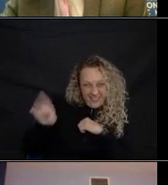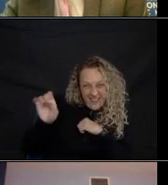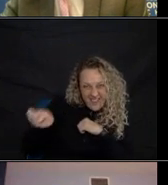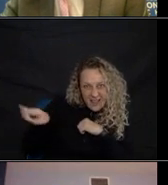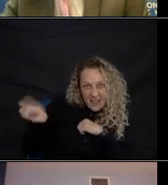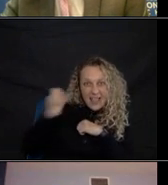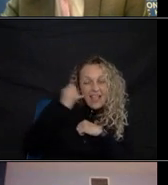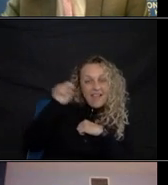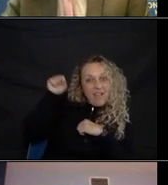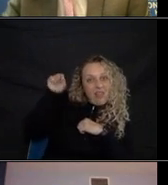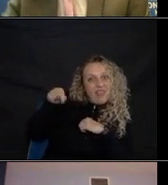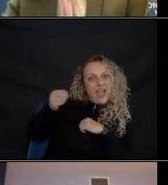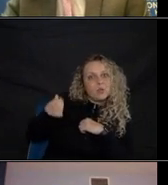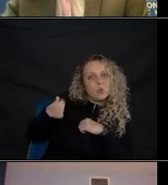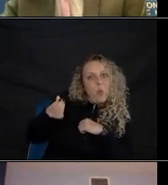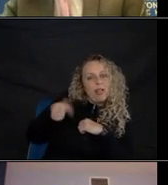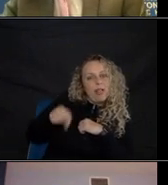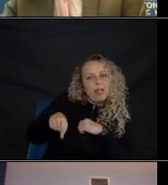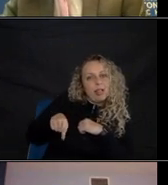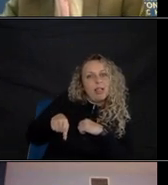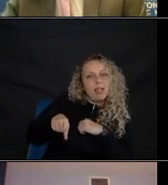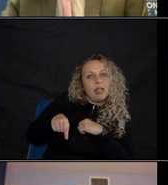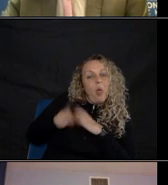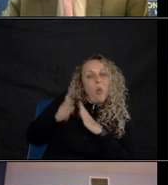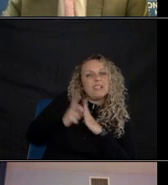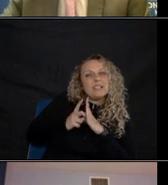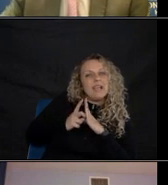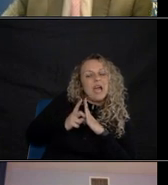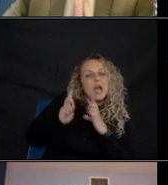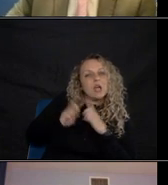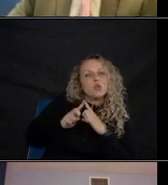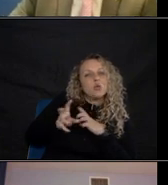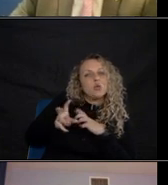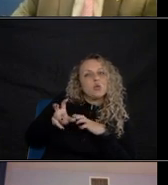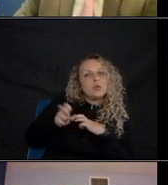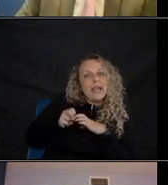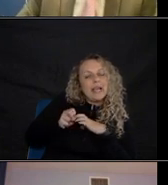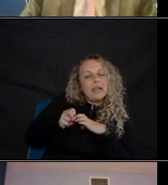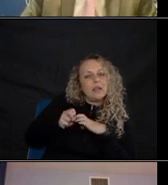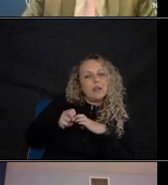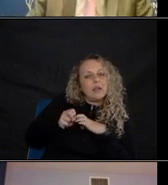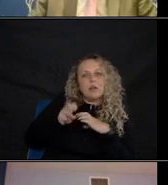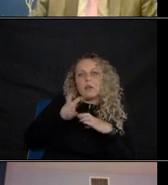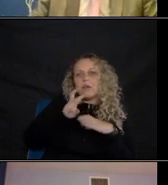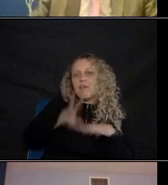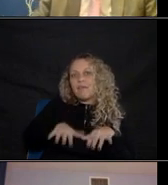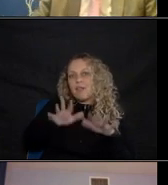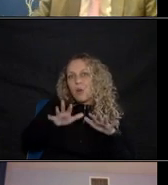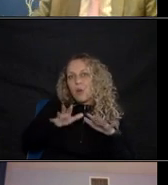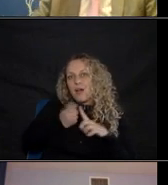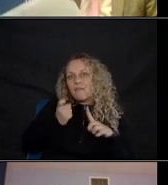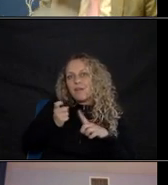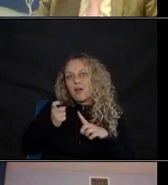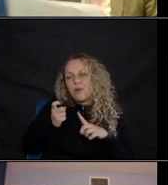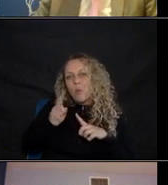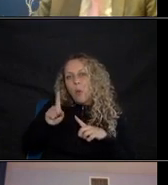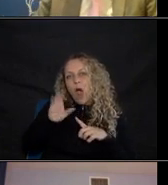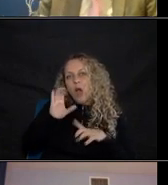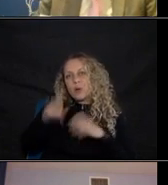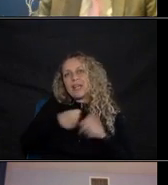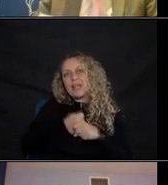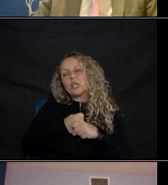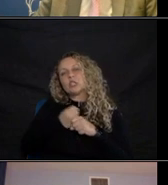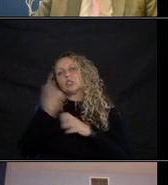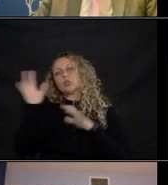if that swale was designed to retain flood water from a 100-year storm,